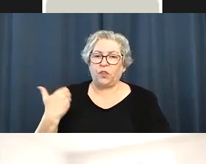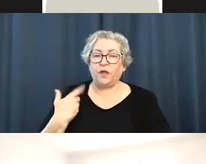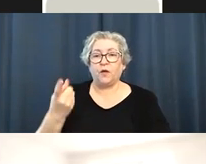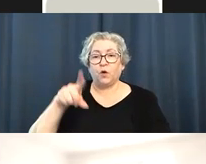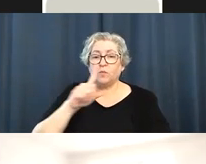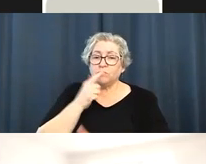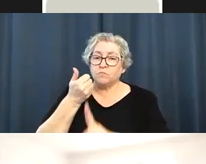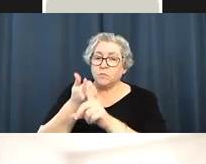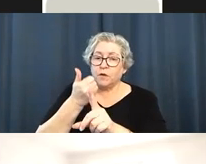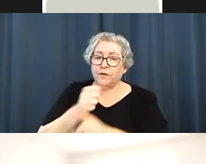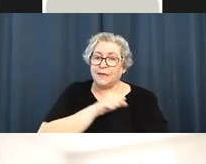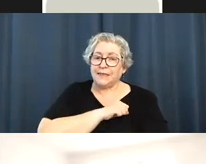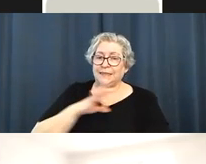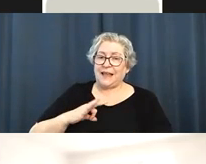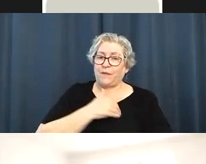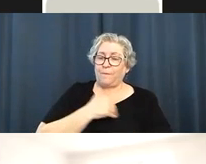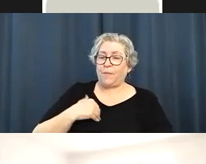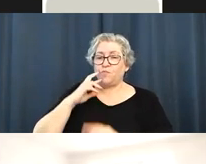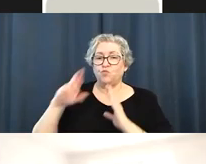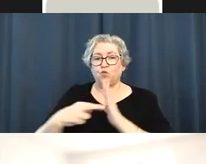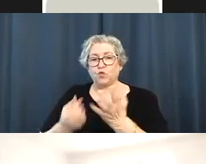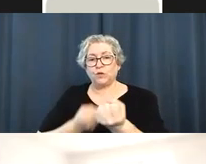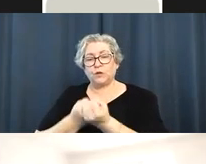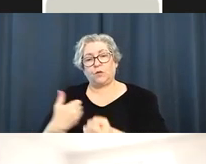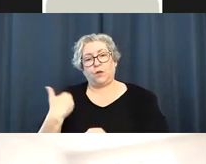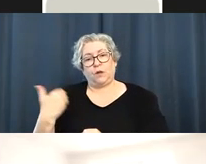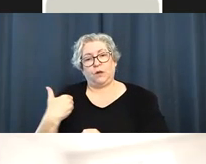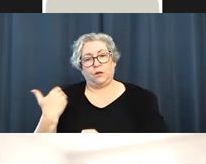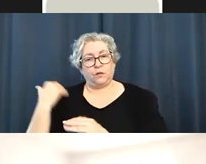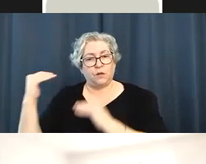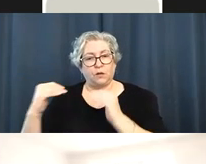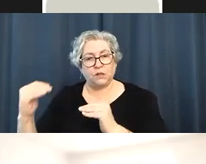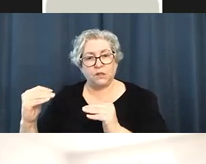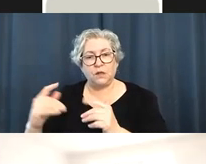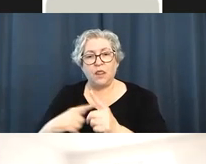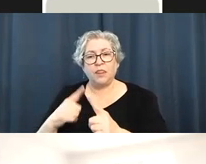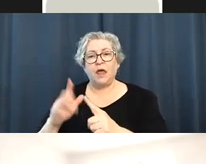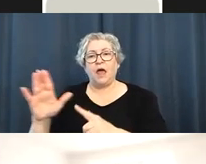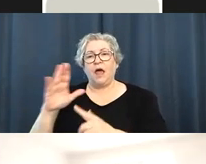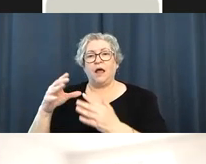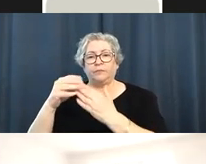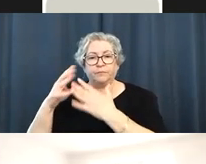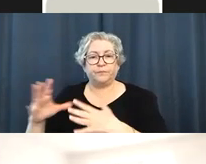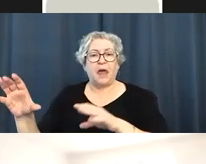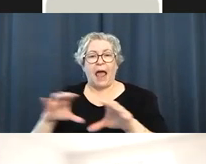a staff member whose role is to support young adults and their youth leadership and youth development